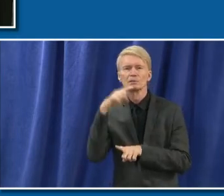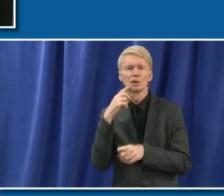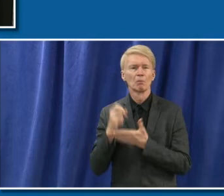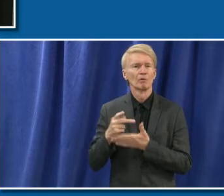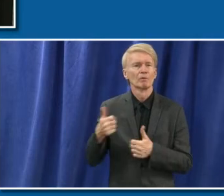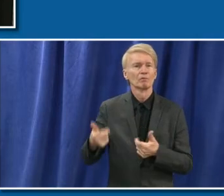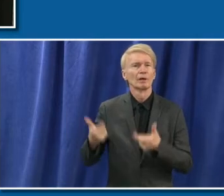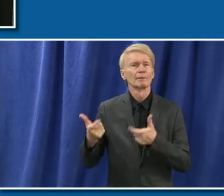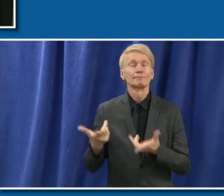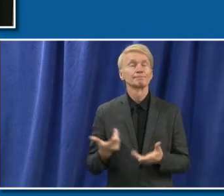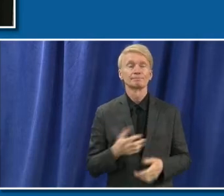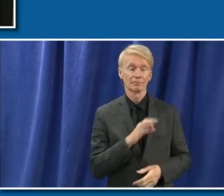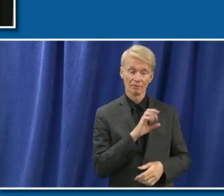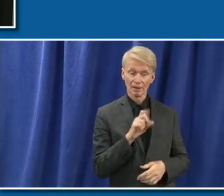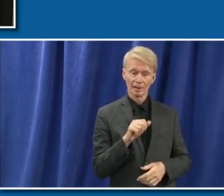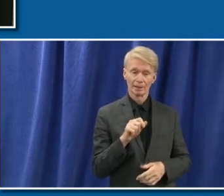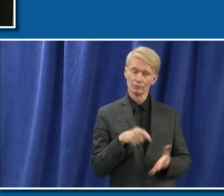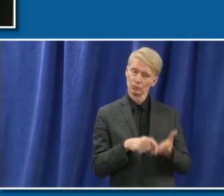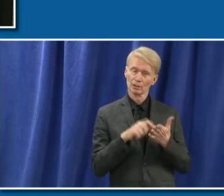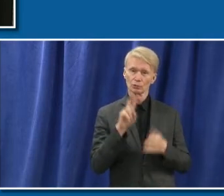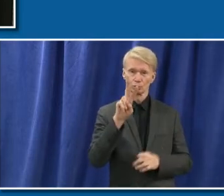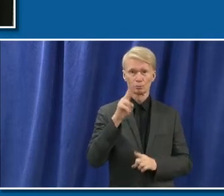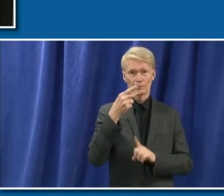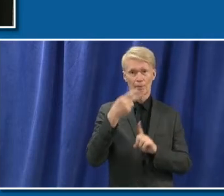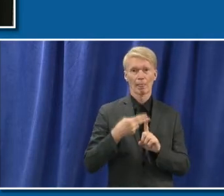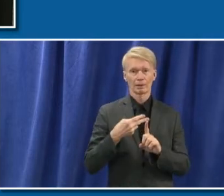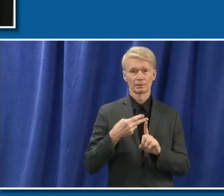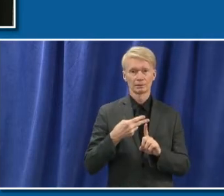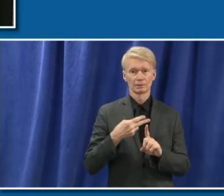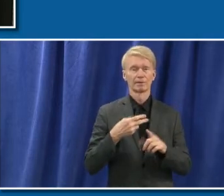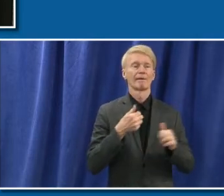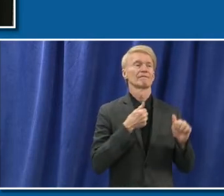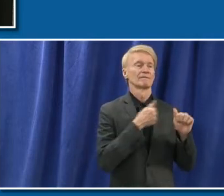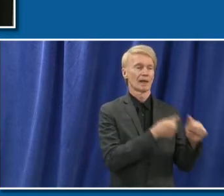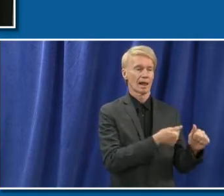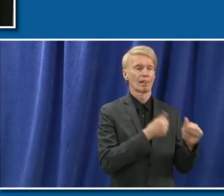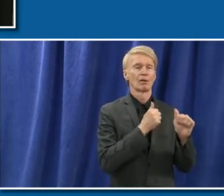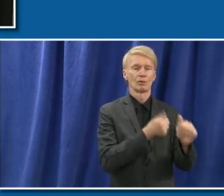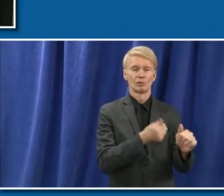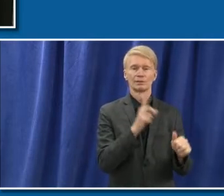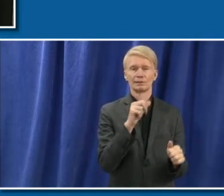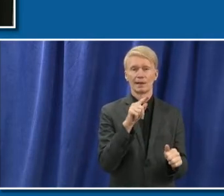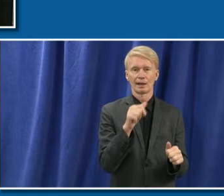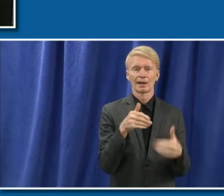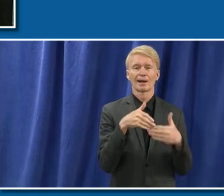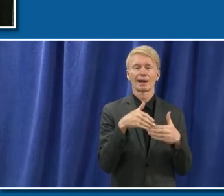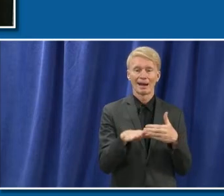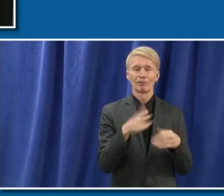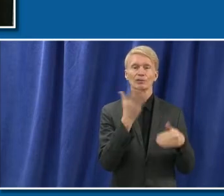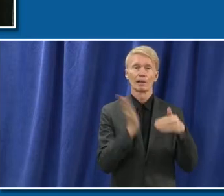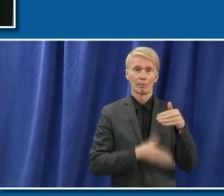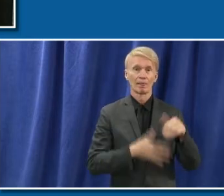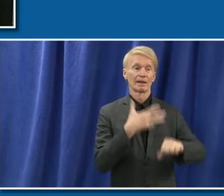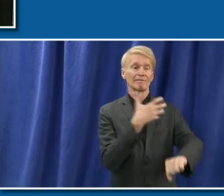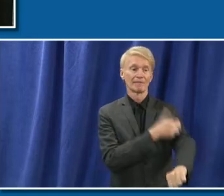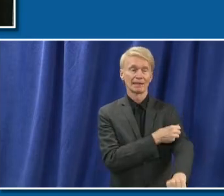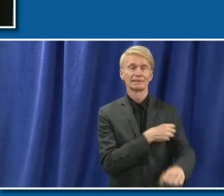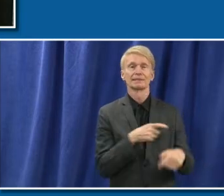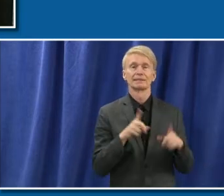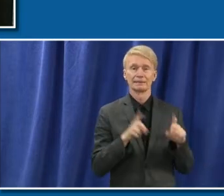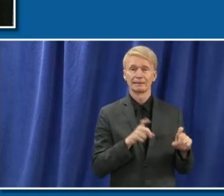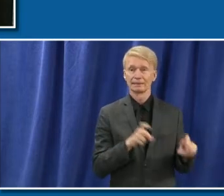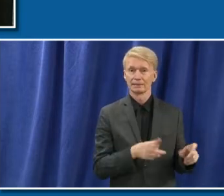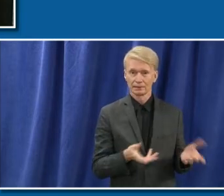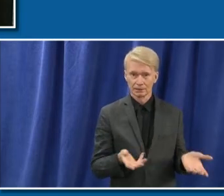FDA required 2 months minimum of follow-up data after completing the vaccine. And